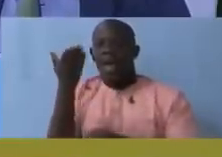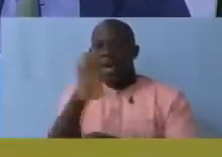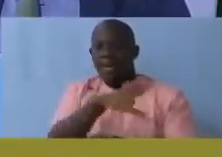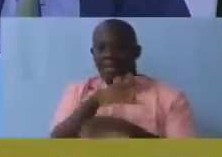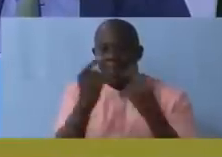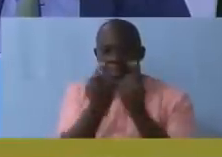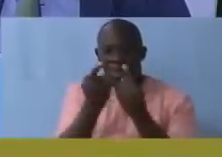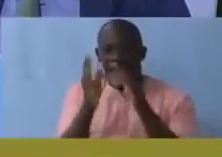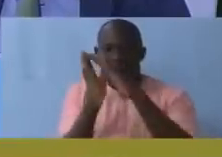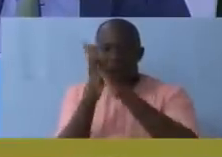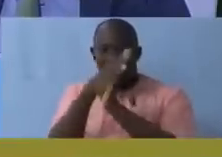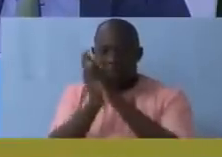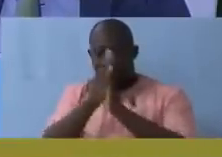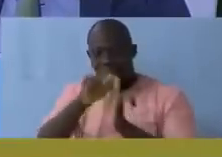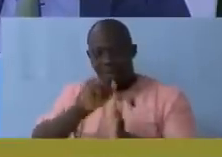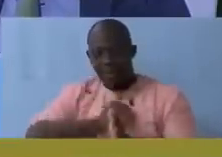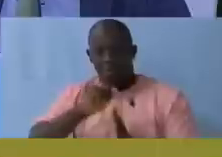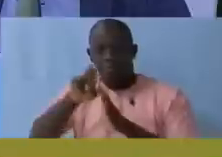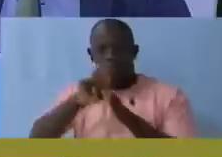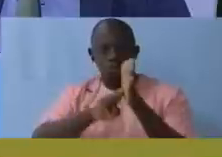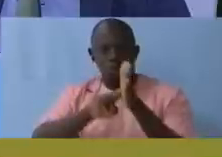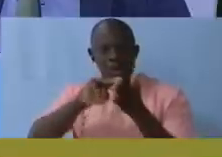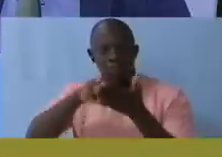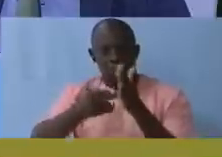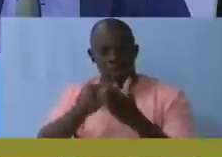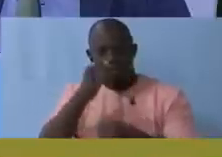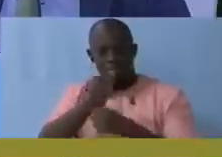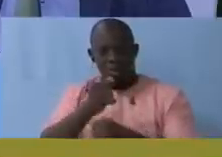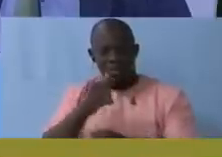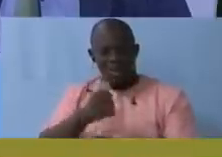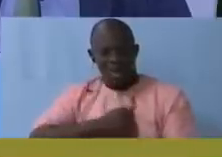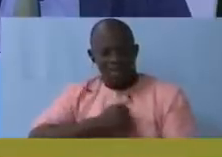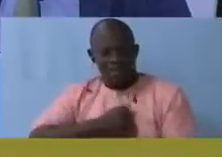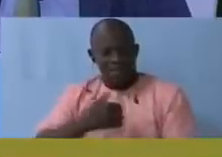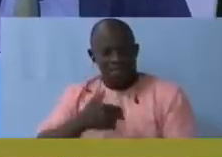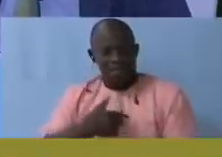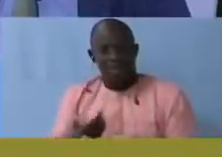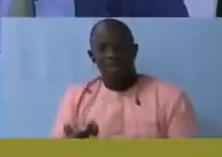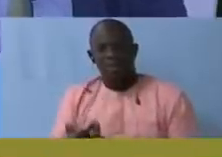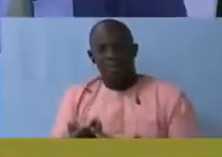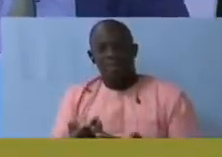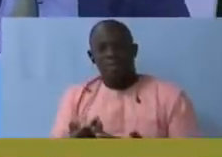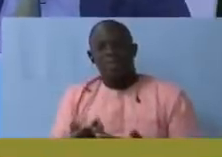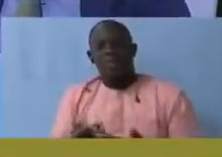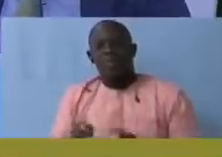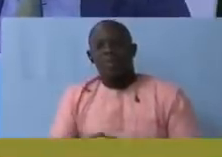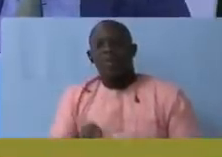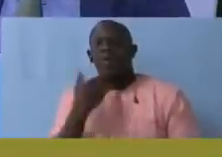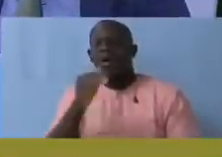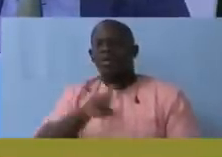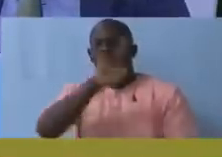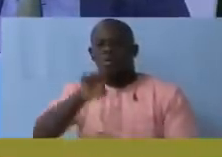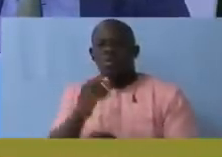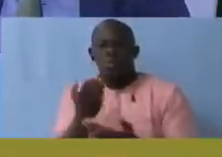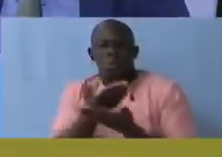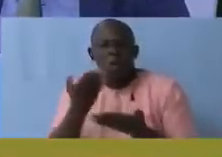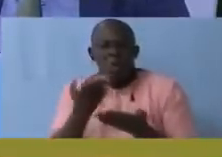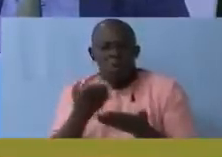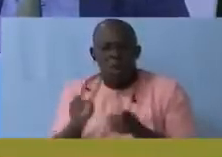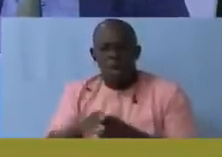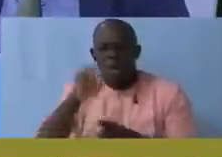will. Then it's a threat, of course. Why wasn't he happy with the test